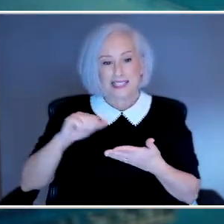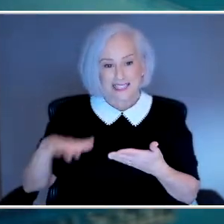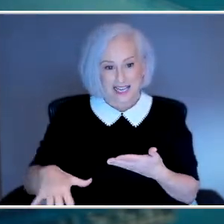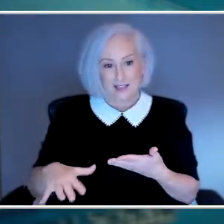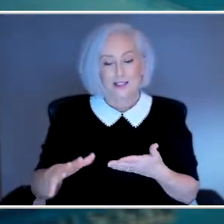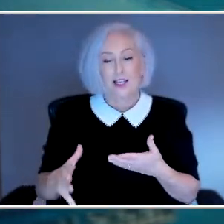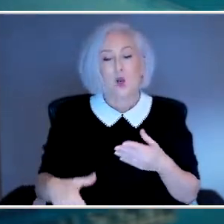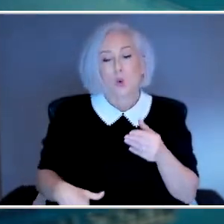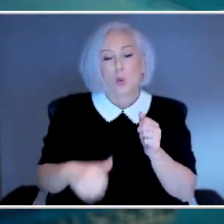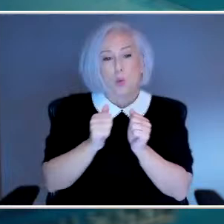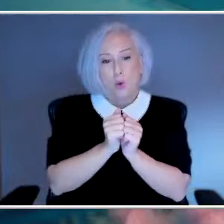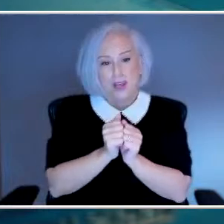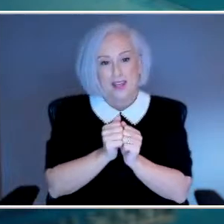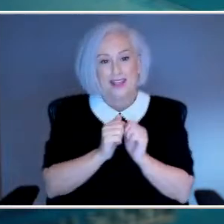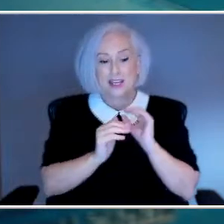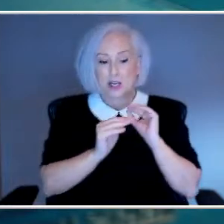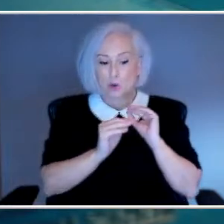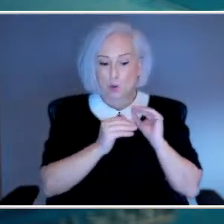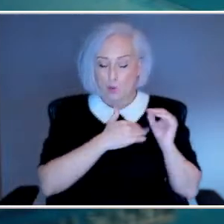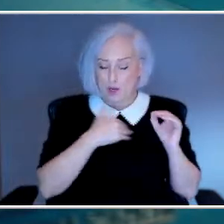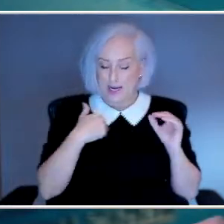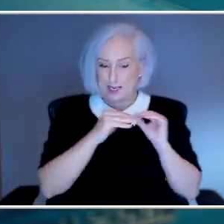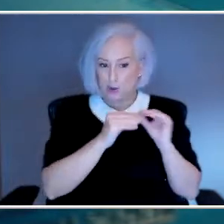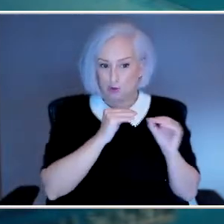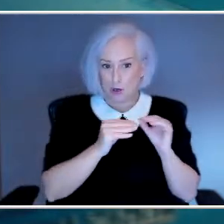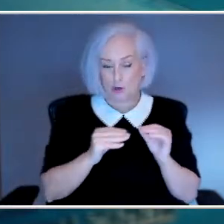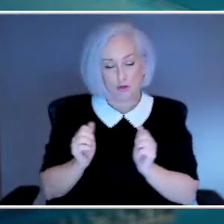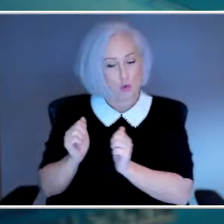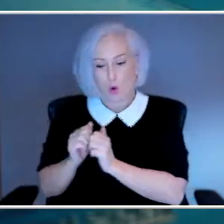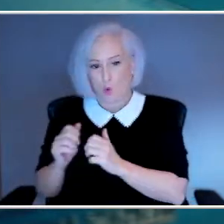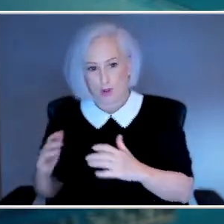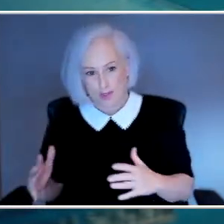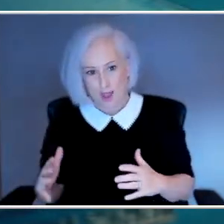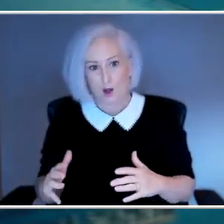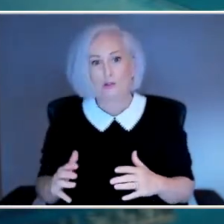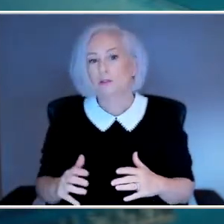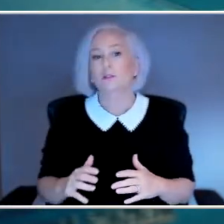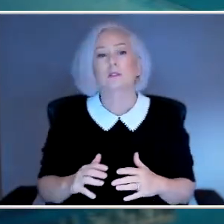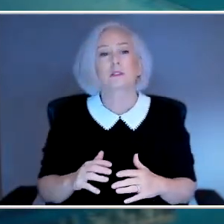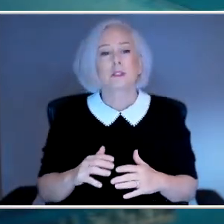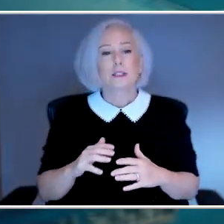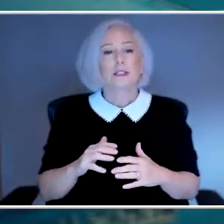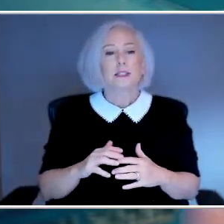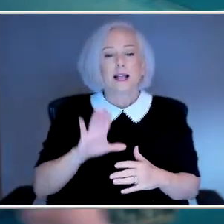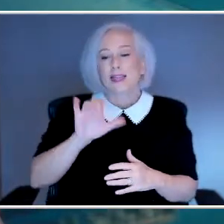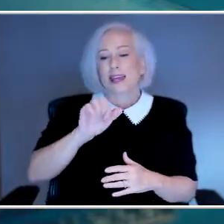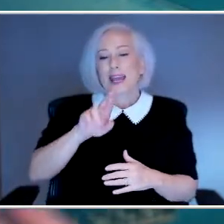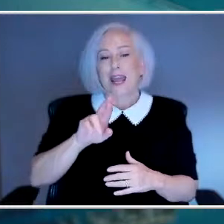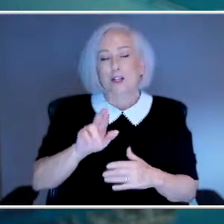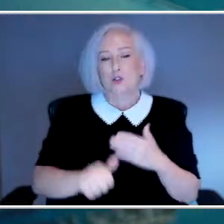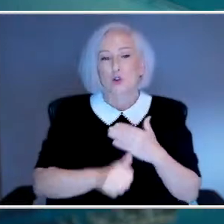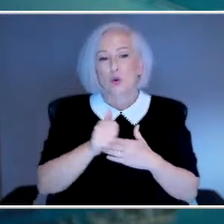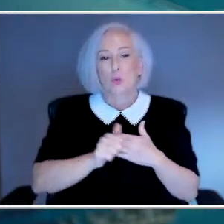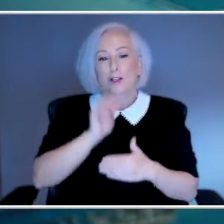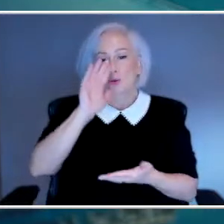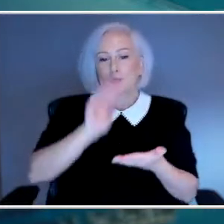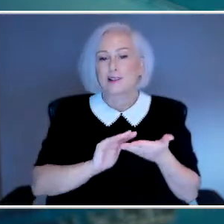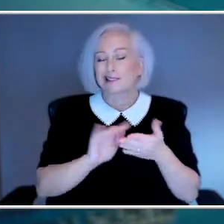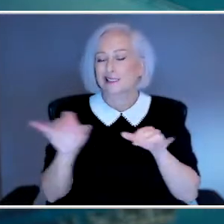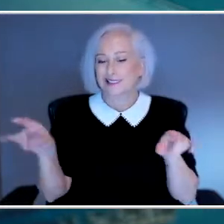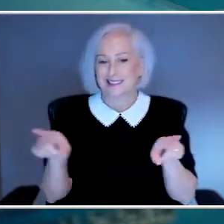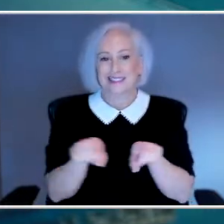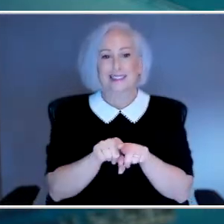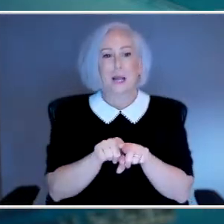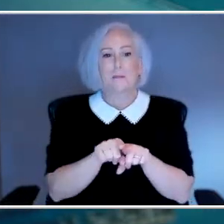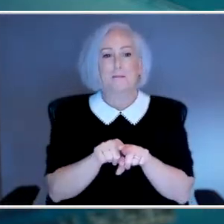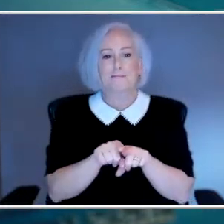include reconstruction, the relative cancer risk reduction is exactly the same. And insurance does cover any sort of reconstructive procedures